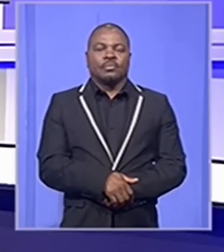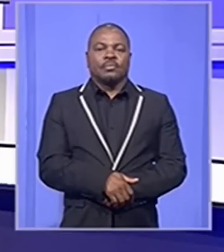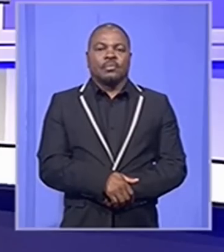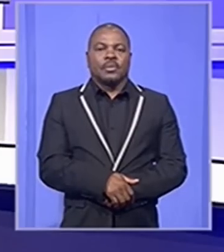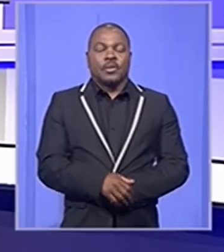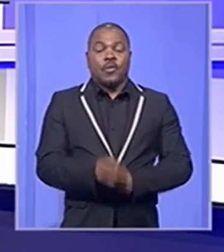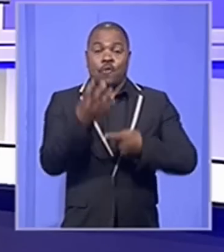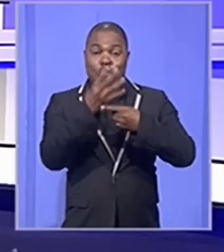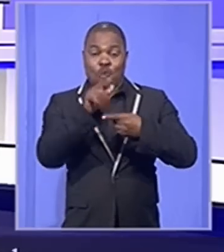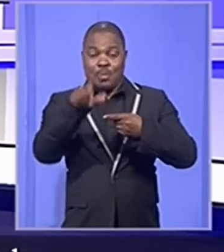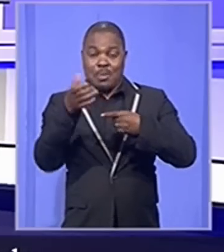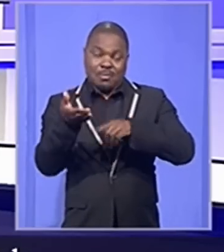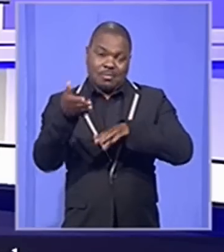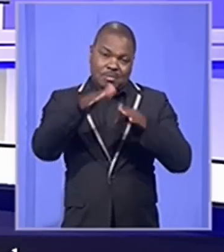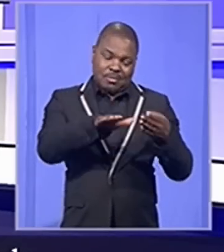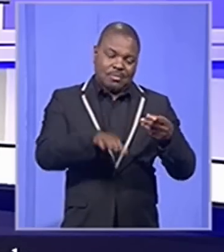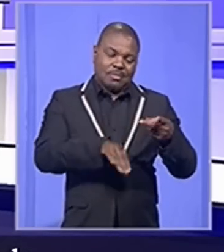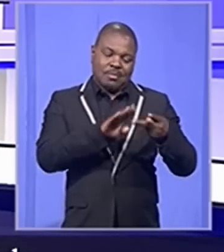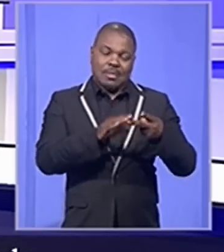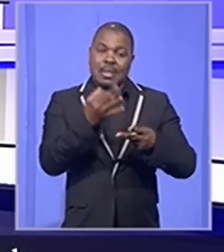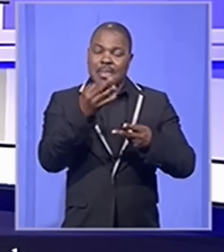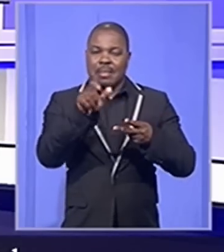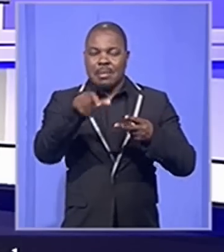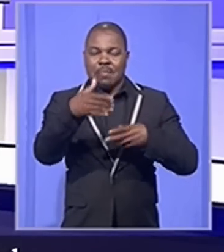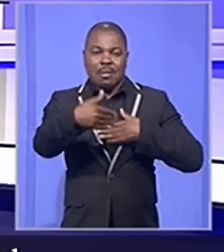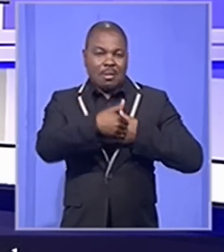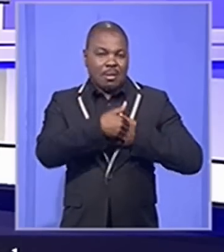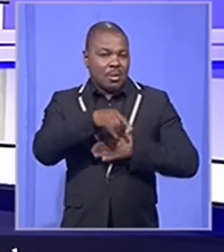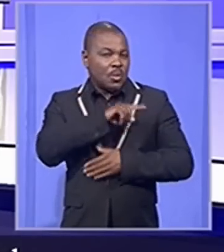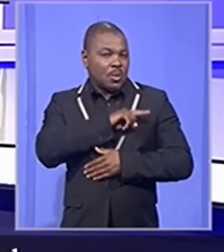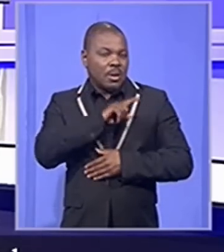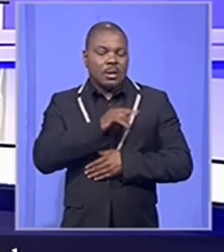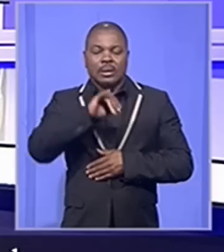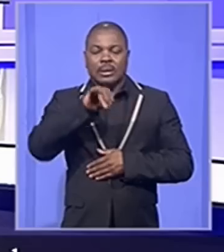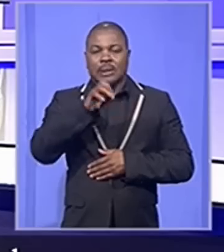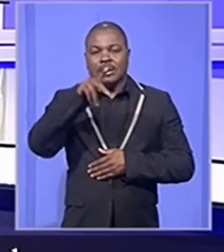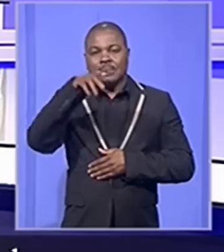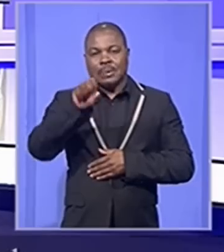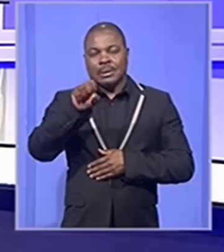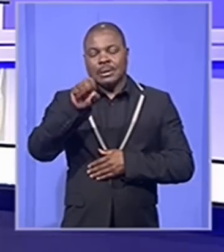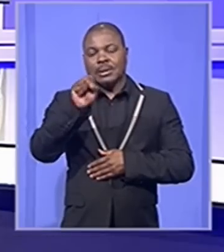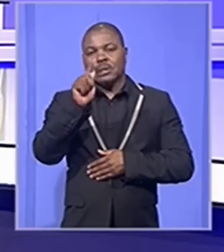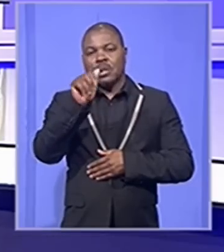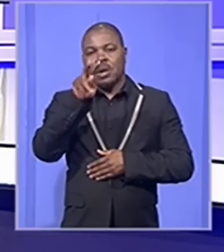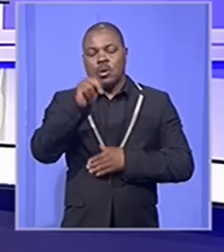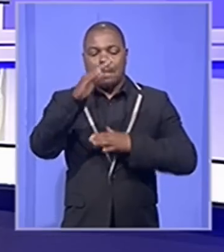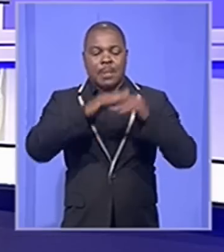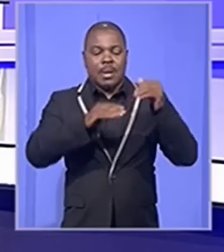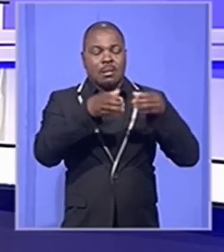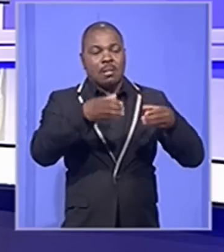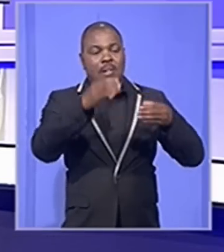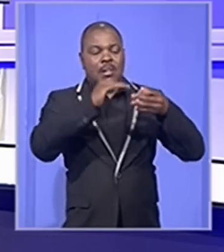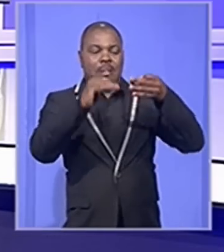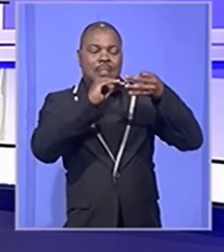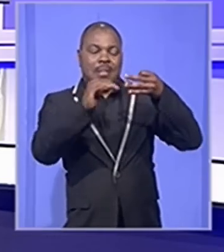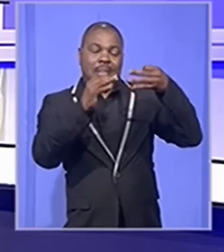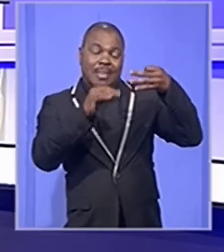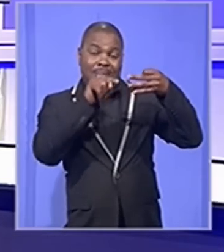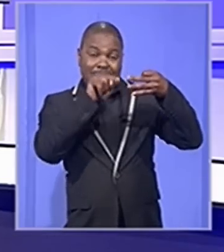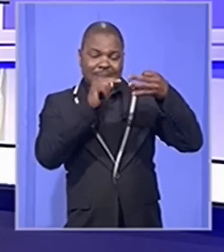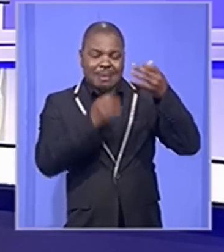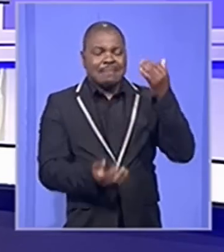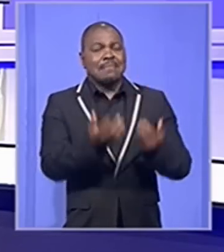Batho ba le bane ba tlhokafetse mme ba le bararo ba gobetse fa molelo o no lakaila moago wa metlhatlhagano e le meraro kwa Town